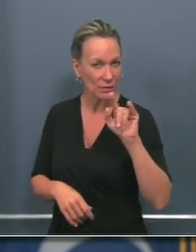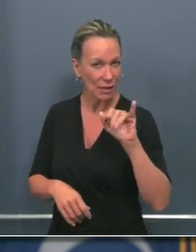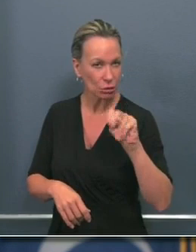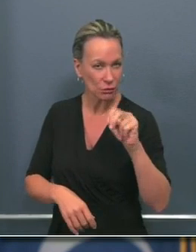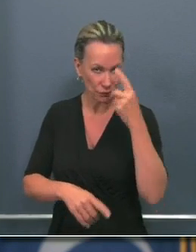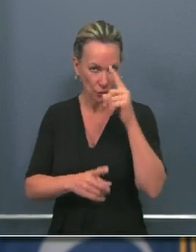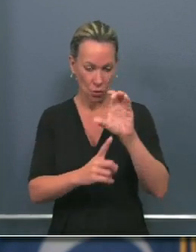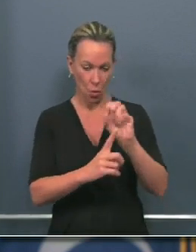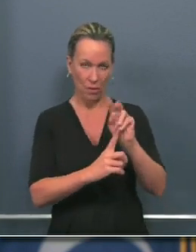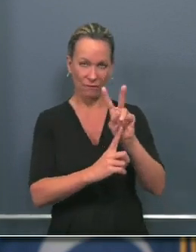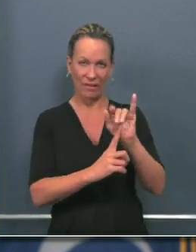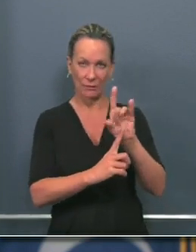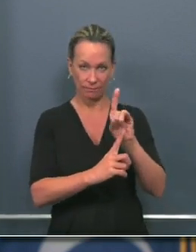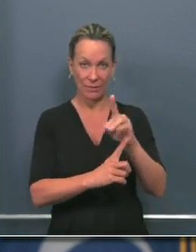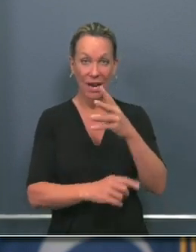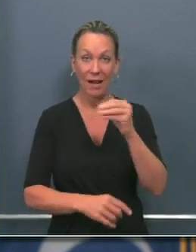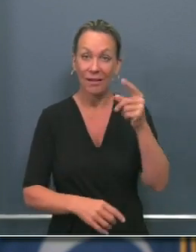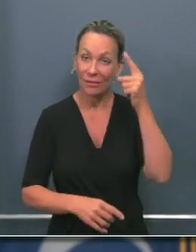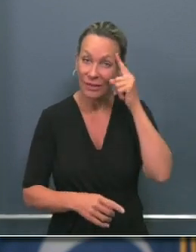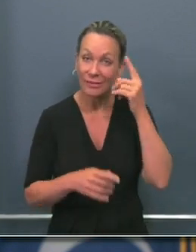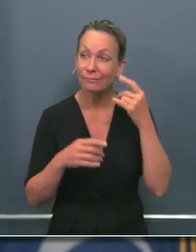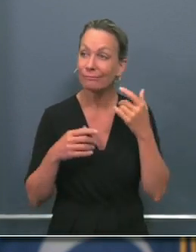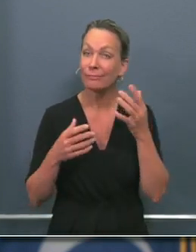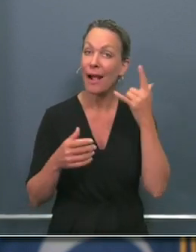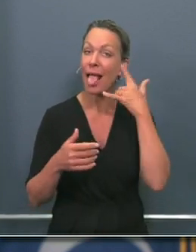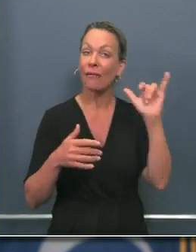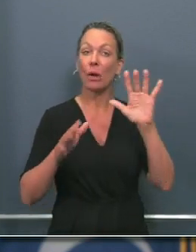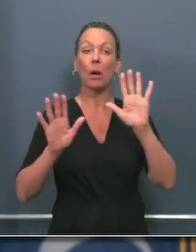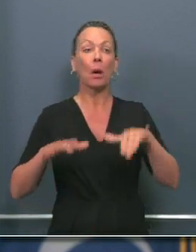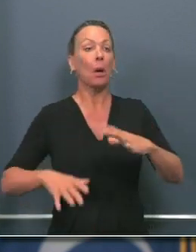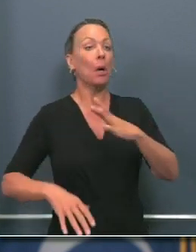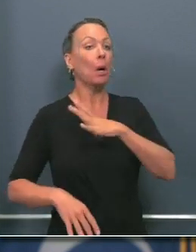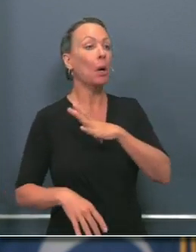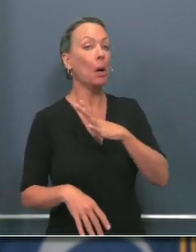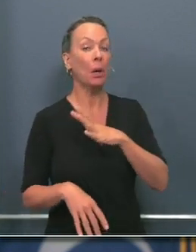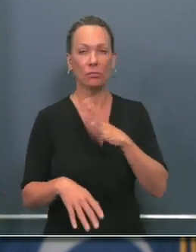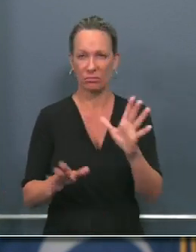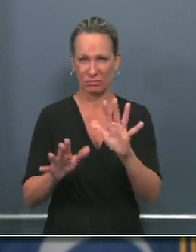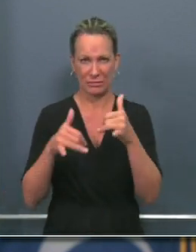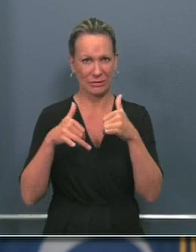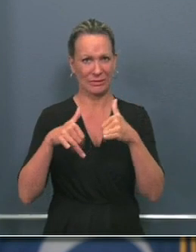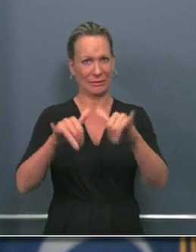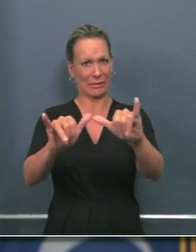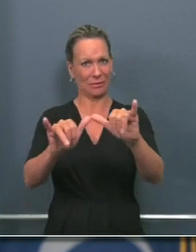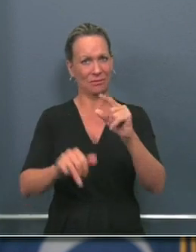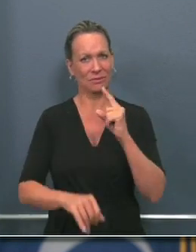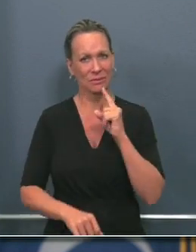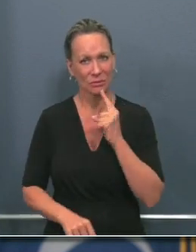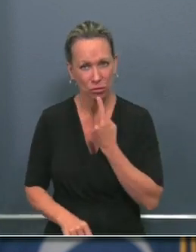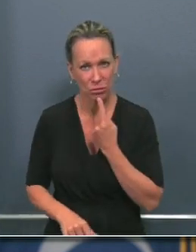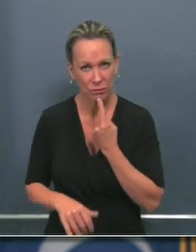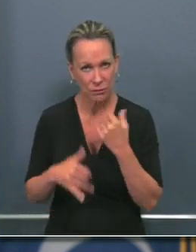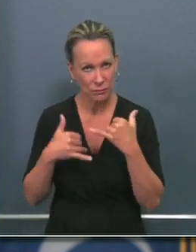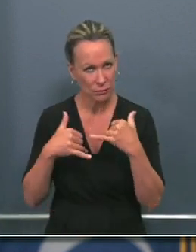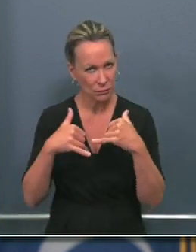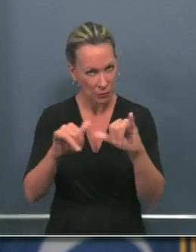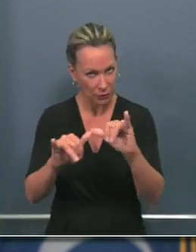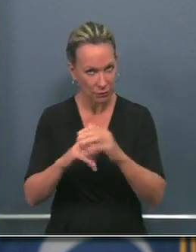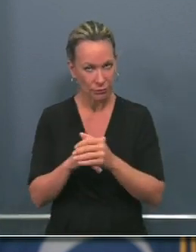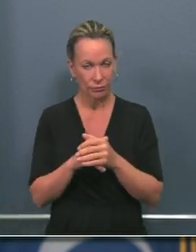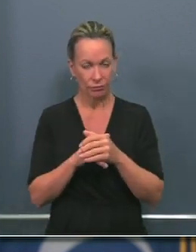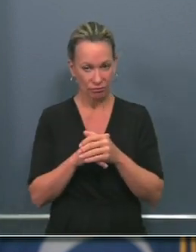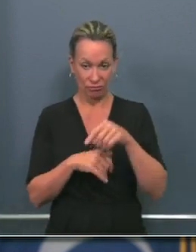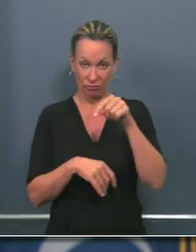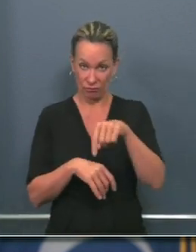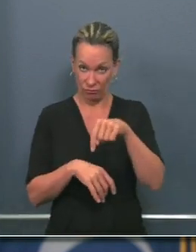transition as it relates to the modifications we've made and others have made all across the United States to the stay-at-home order, and the